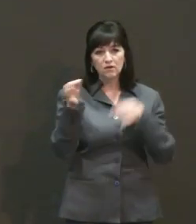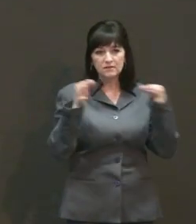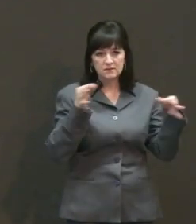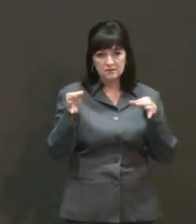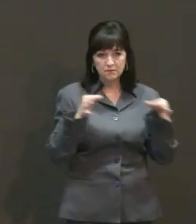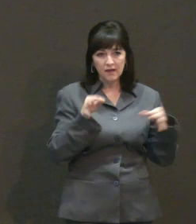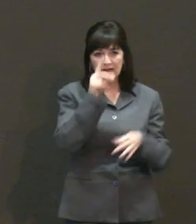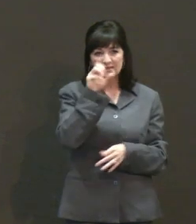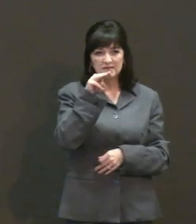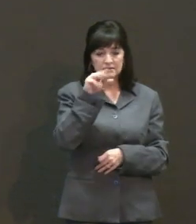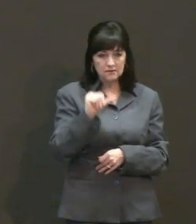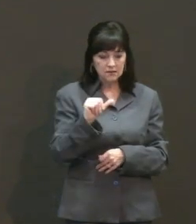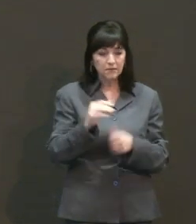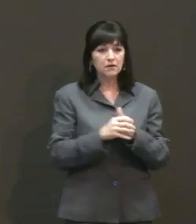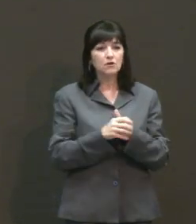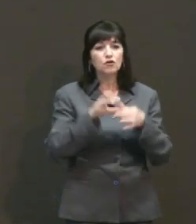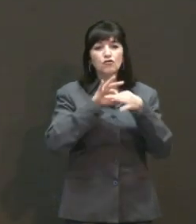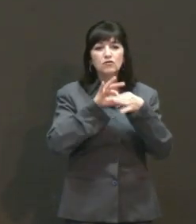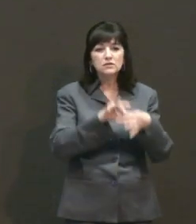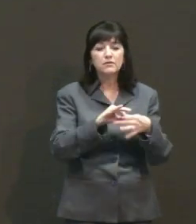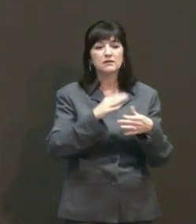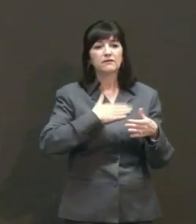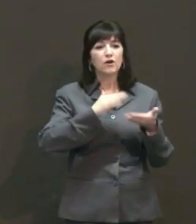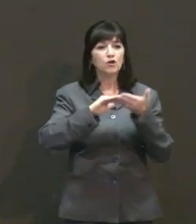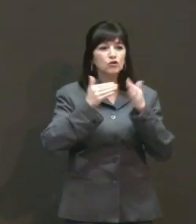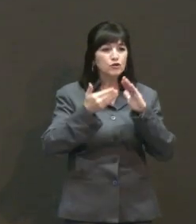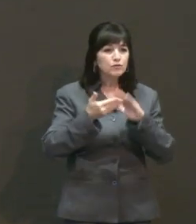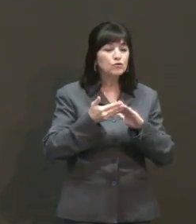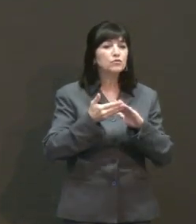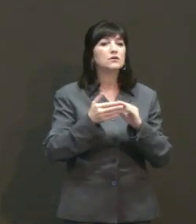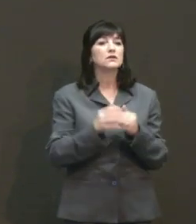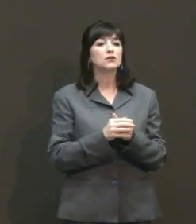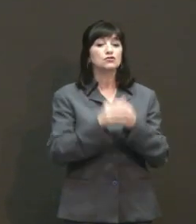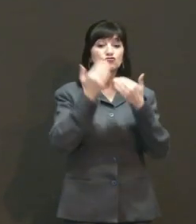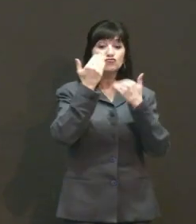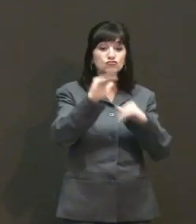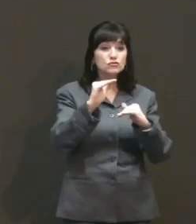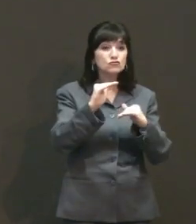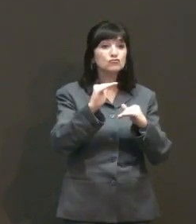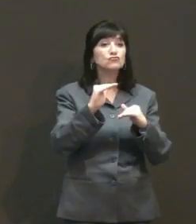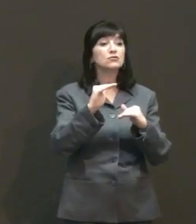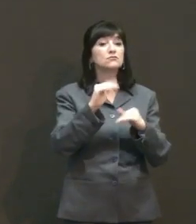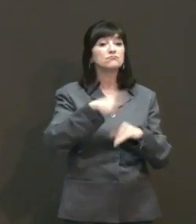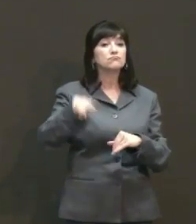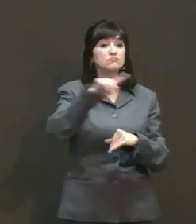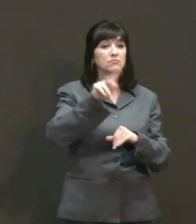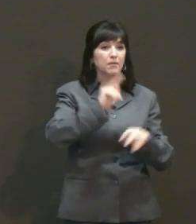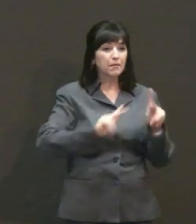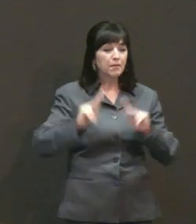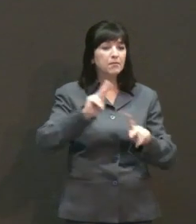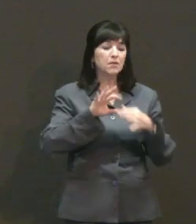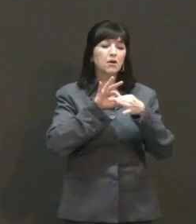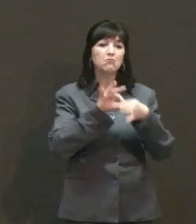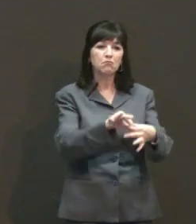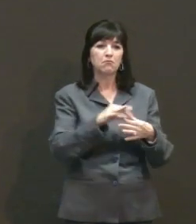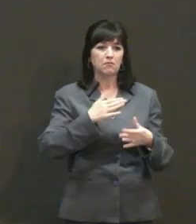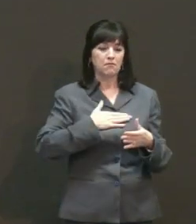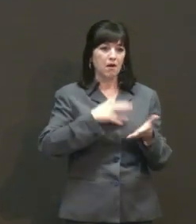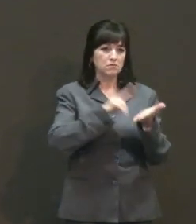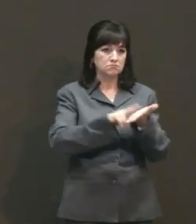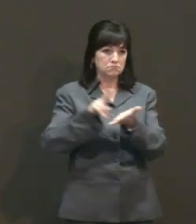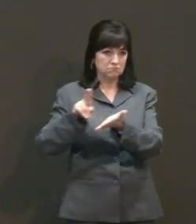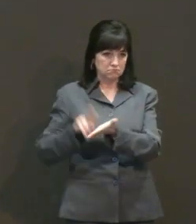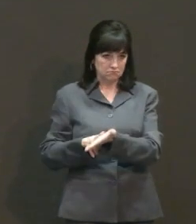communities with restrictive orders that are part of a state of emergency declaration. So as of